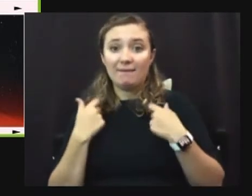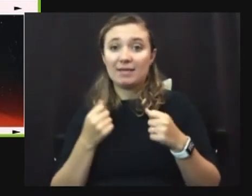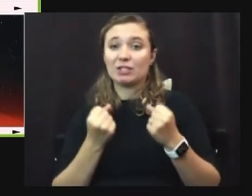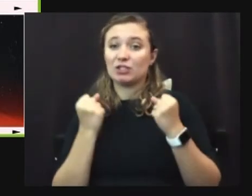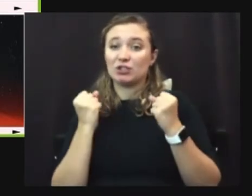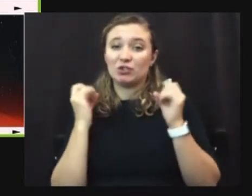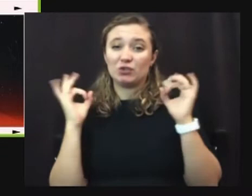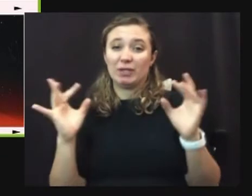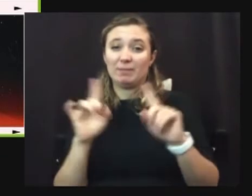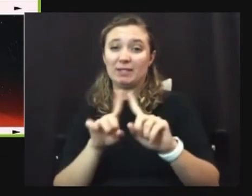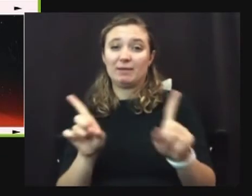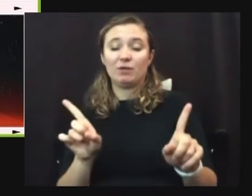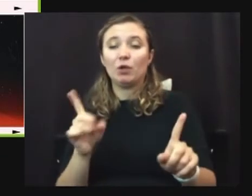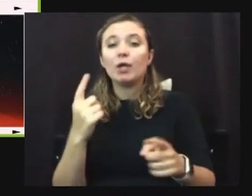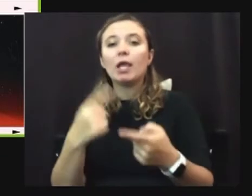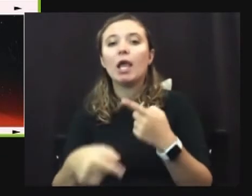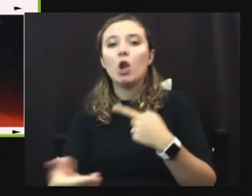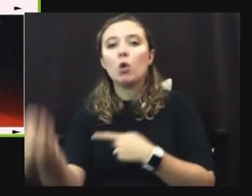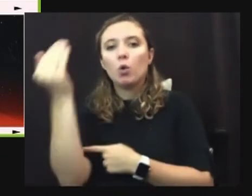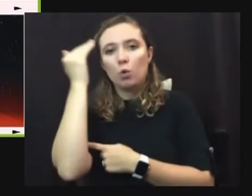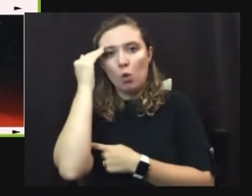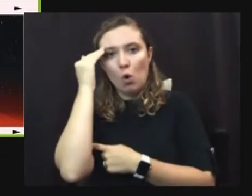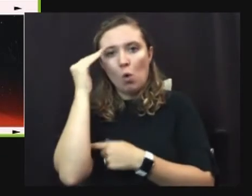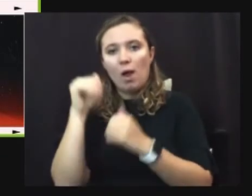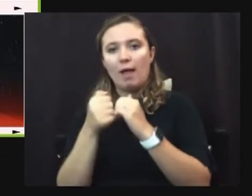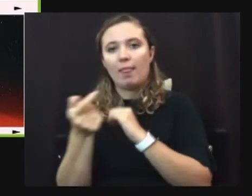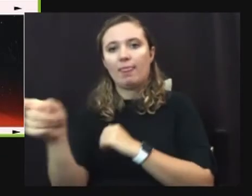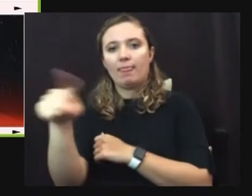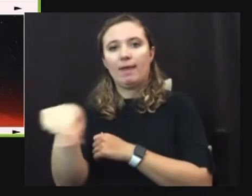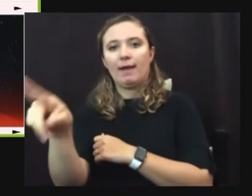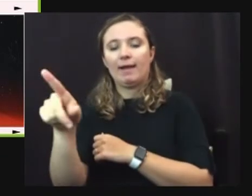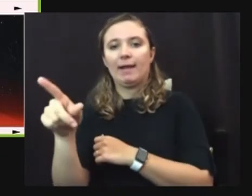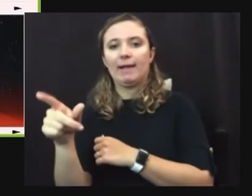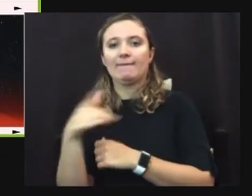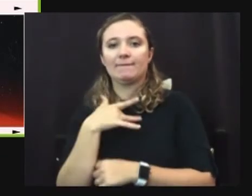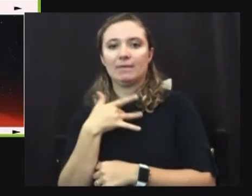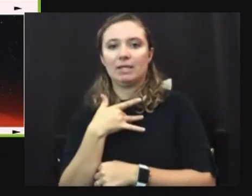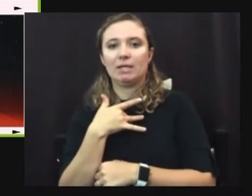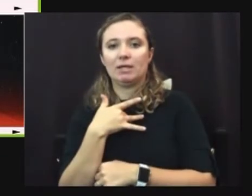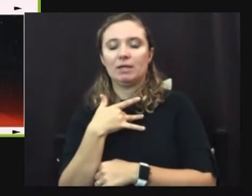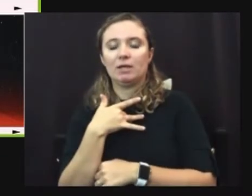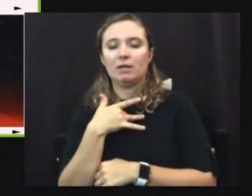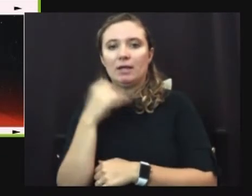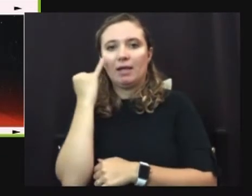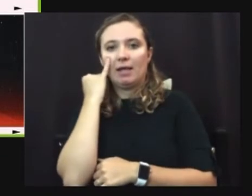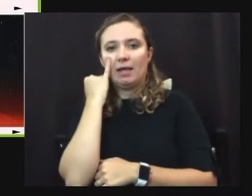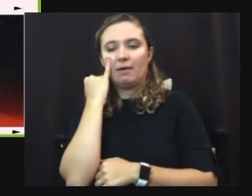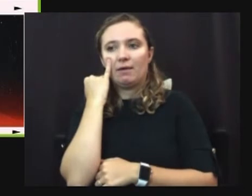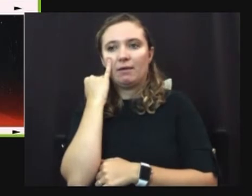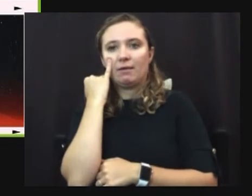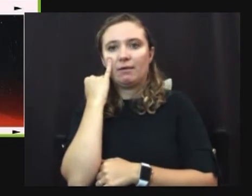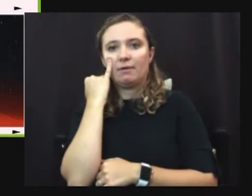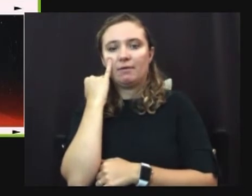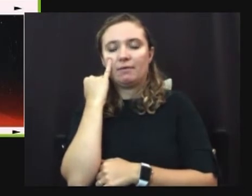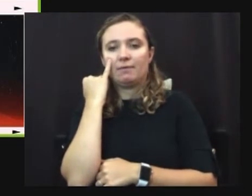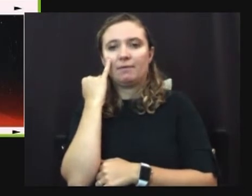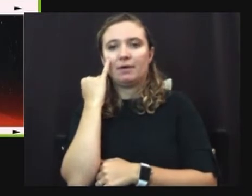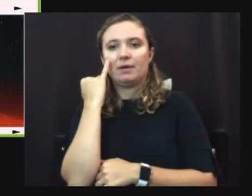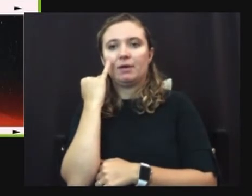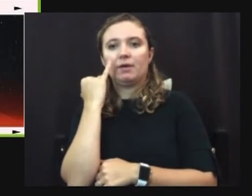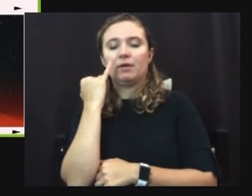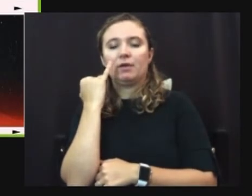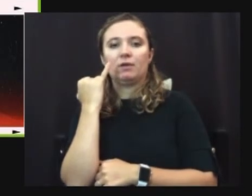can't know how they feel if you're not them and if you haven't experienced something.